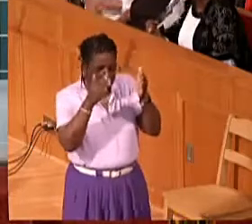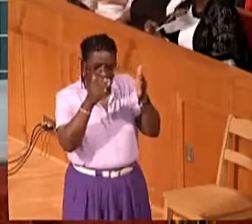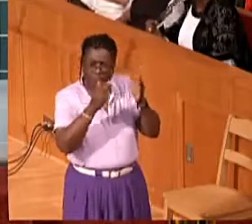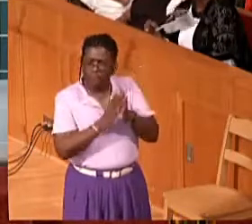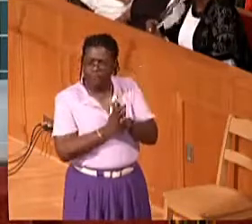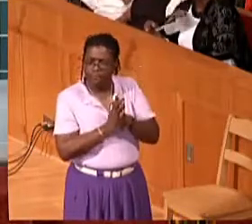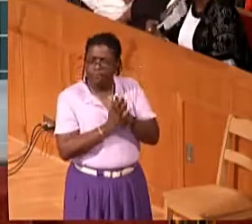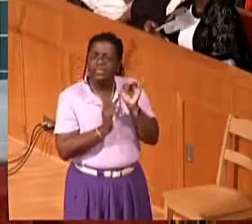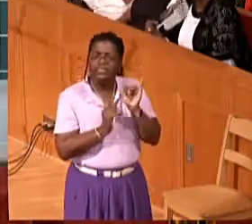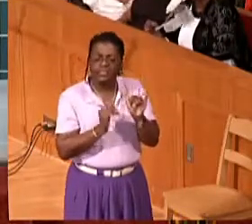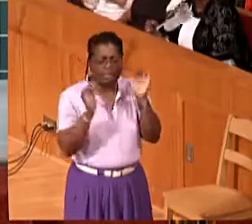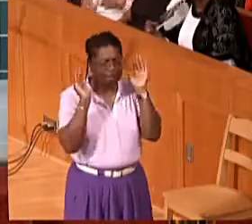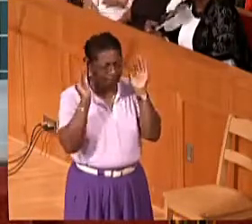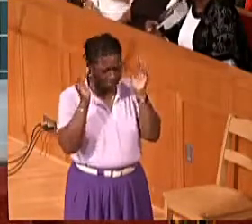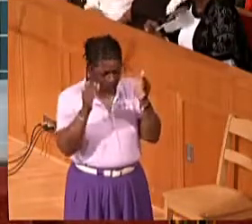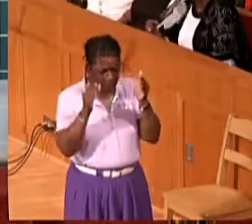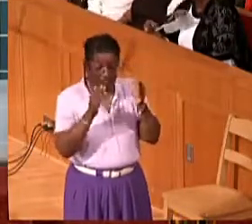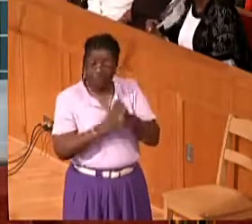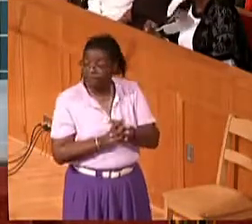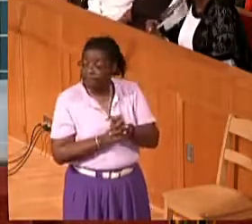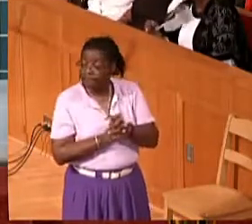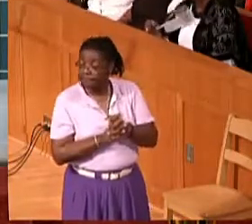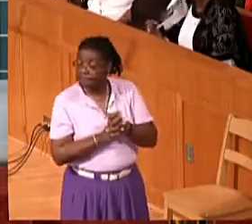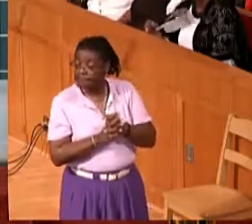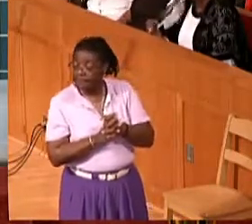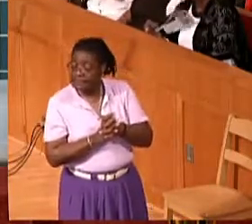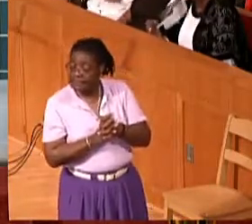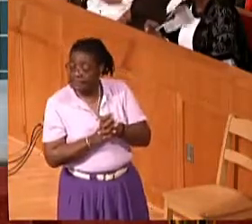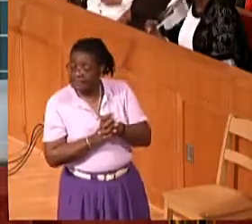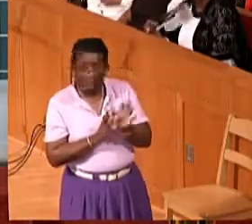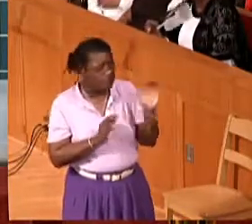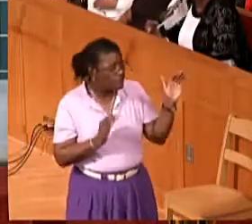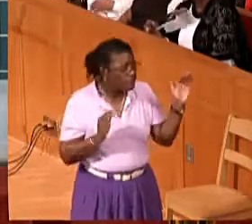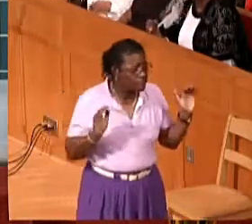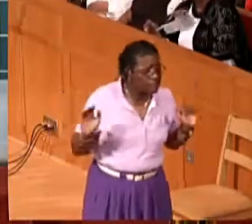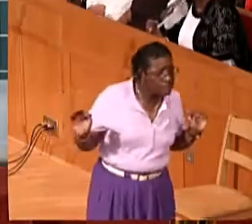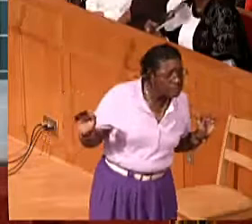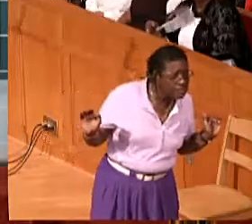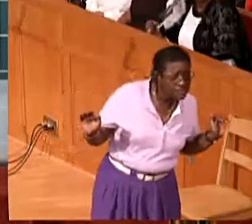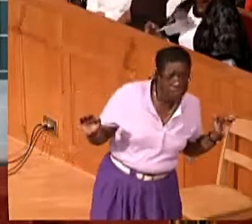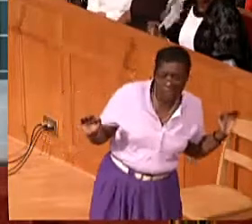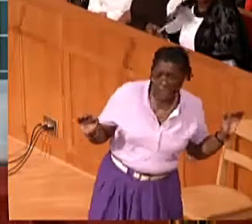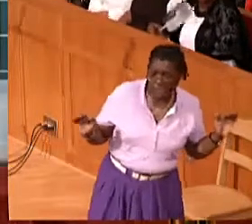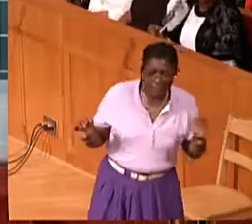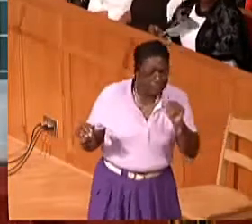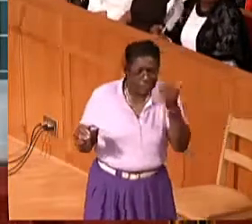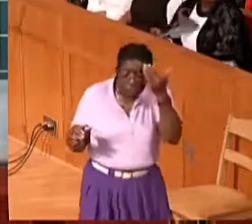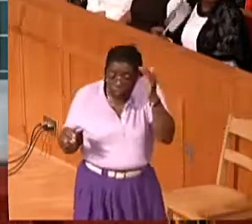focused. Come on. If you haven't met the person sitting next to you, tell them your name, because this is going to be an